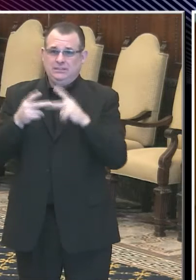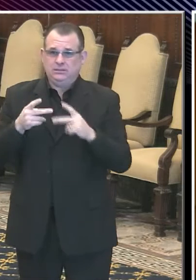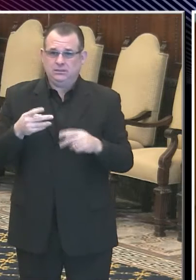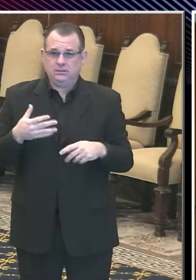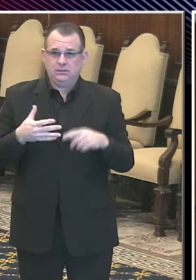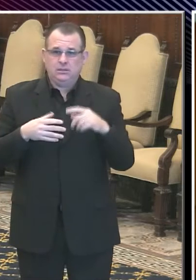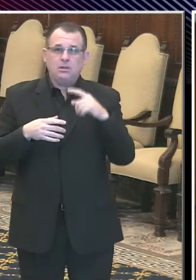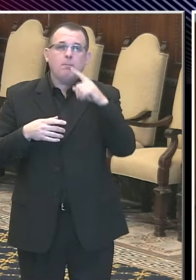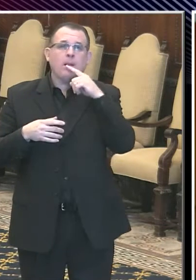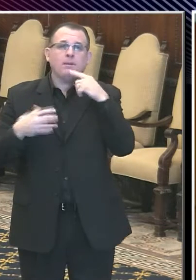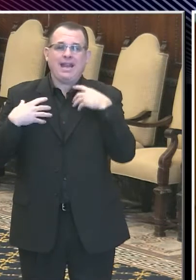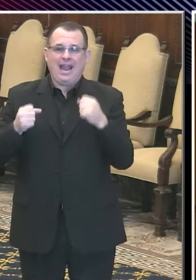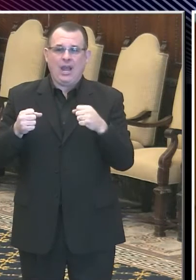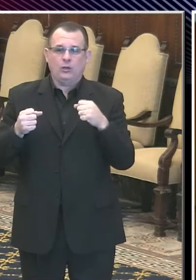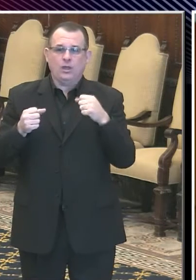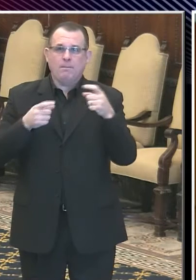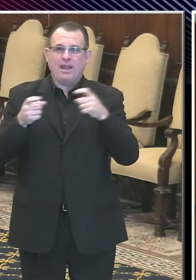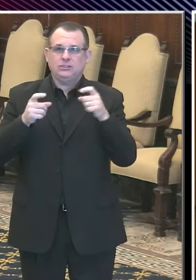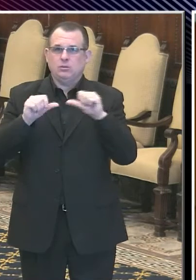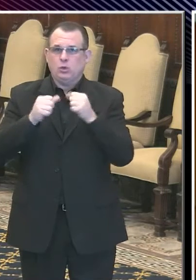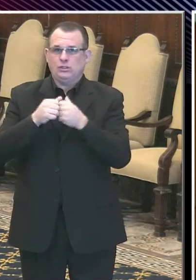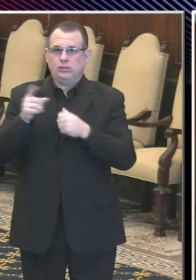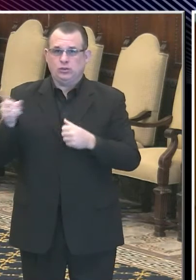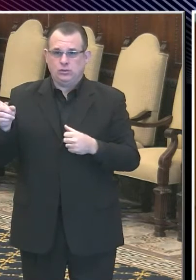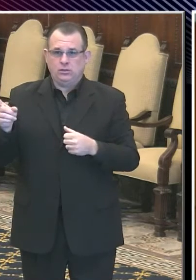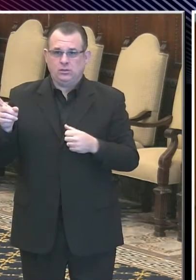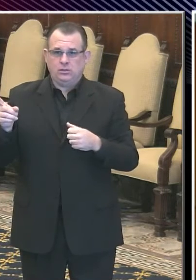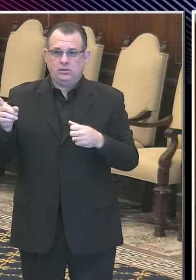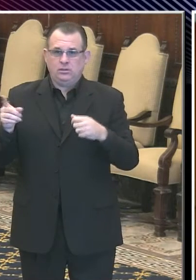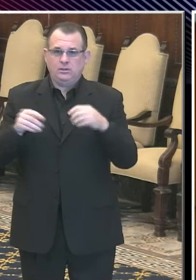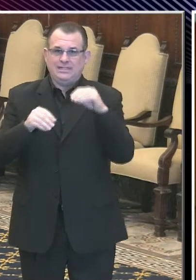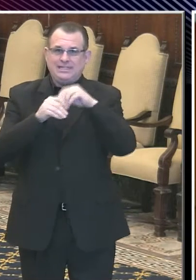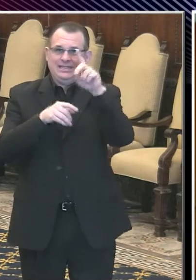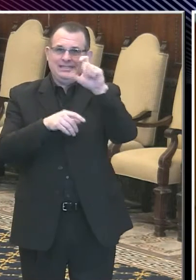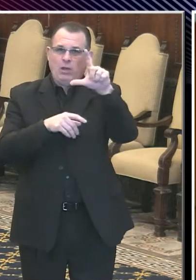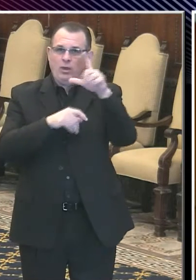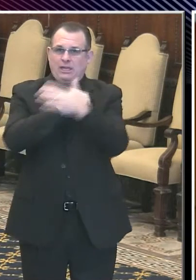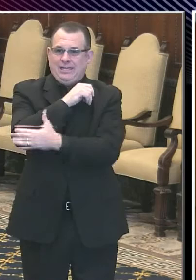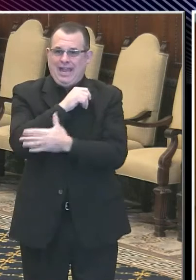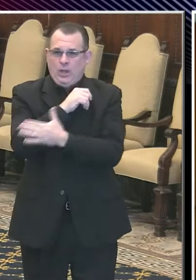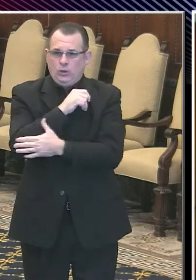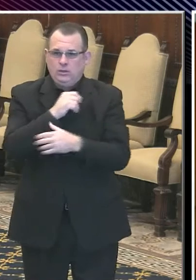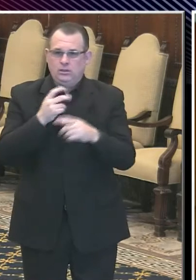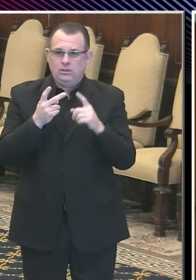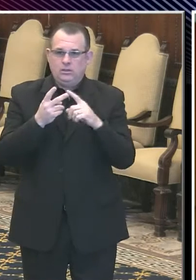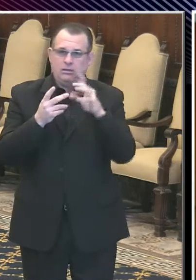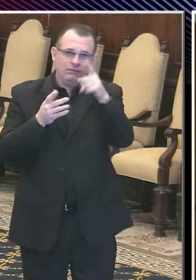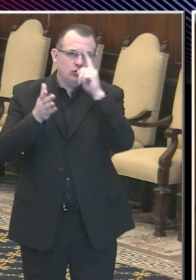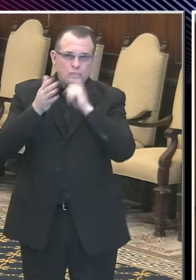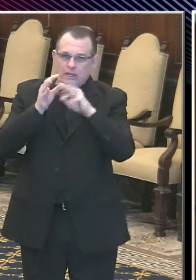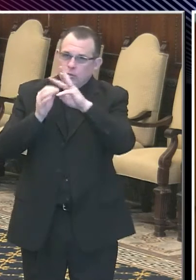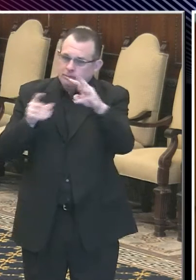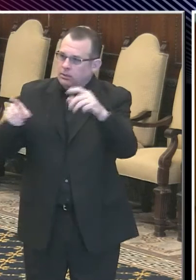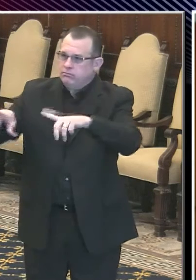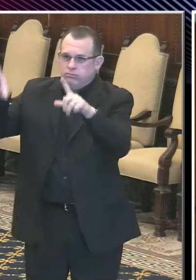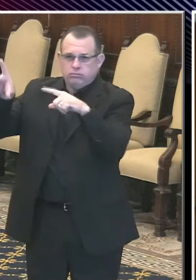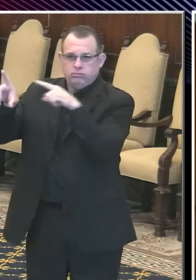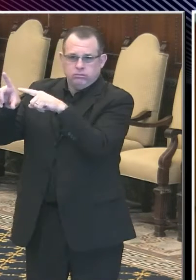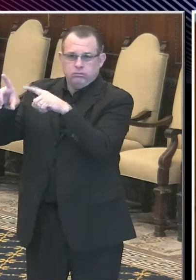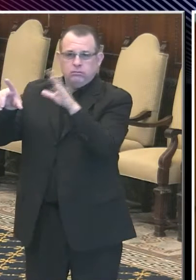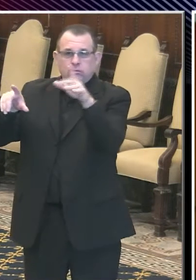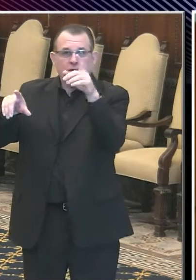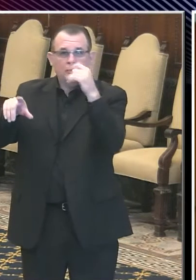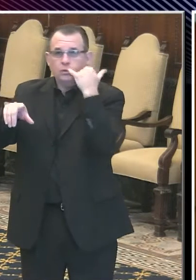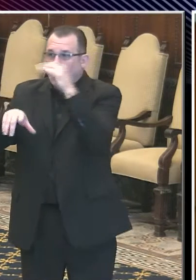Delaware Valley Community Health. If you look at our website, you'll have information on the schedules for those sites, where they are, and how people can call for an appointment.